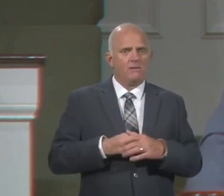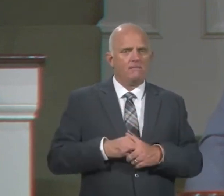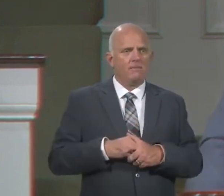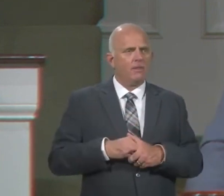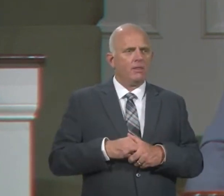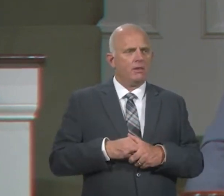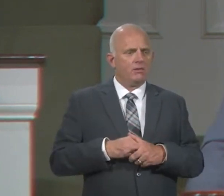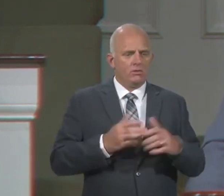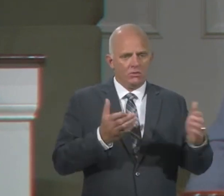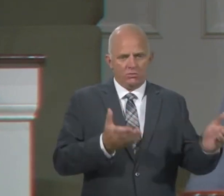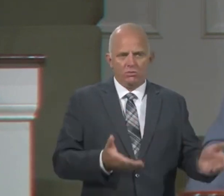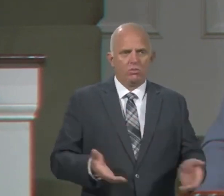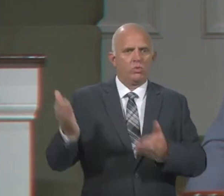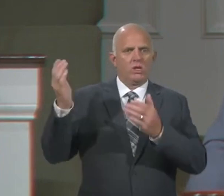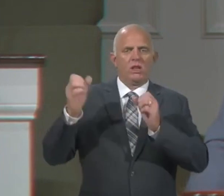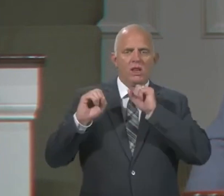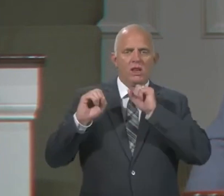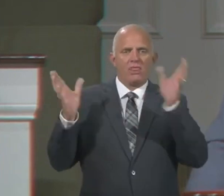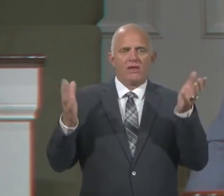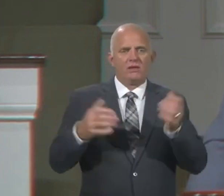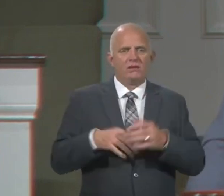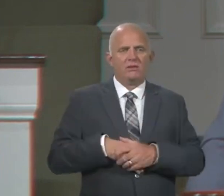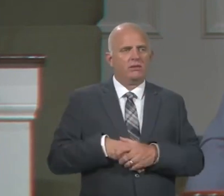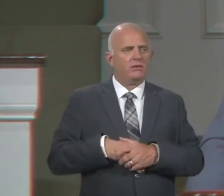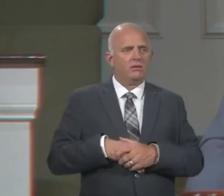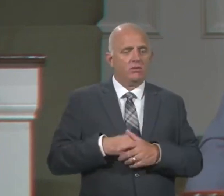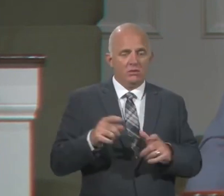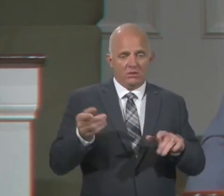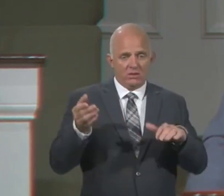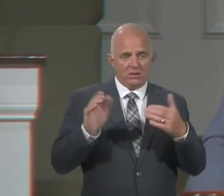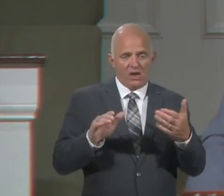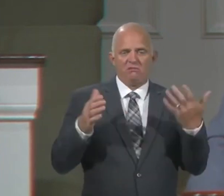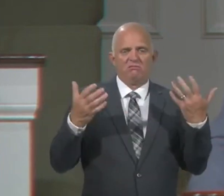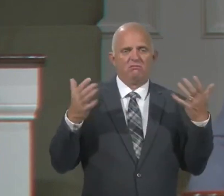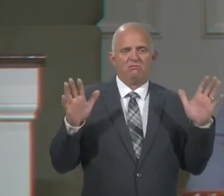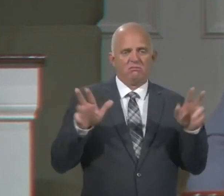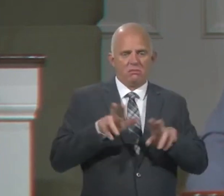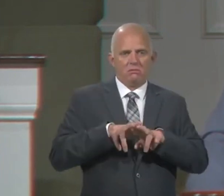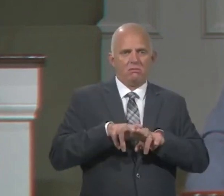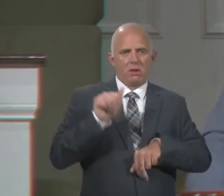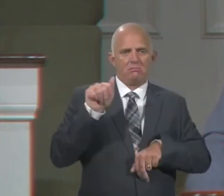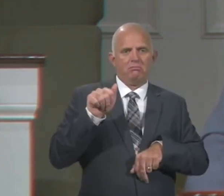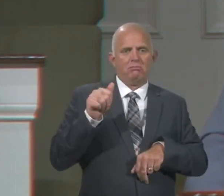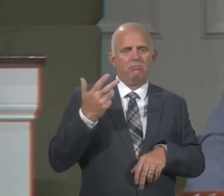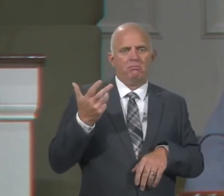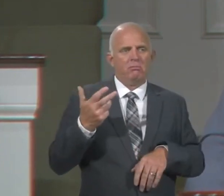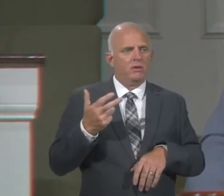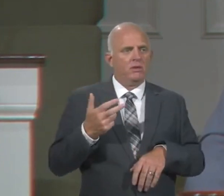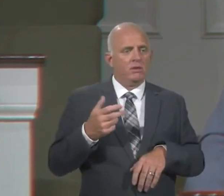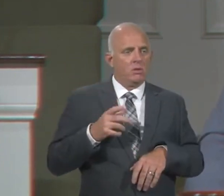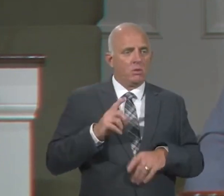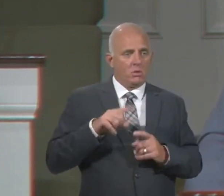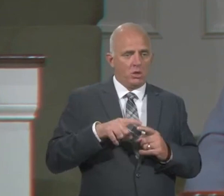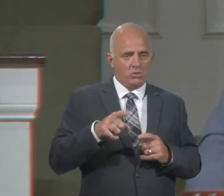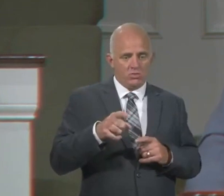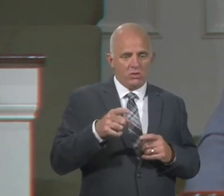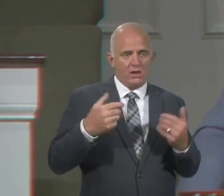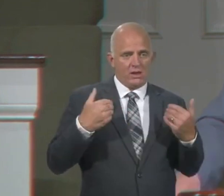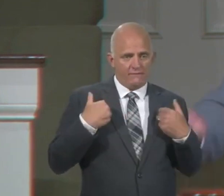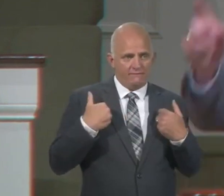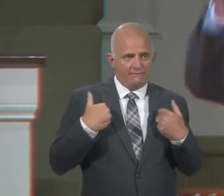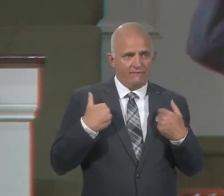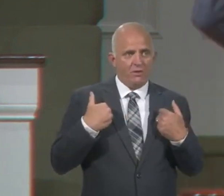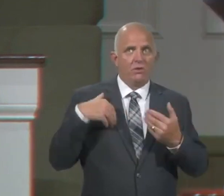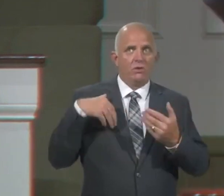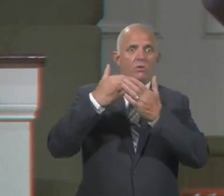We take nothing with us when it's over. And the only thing that we have when we go to